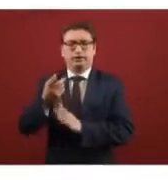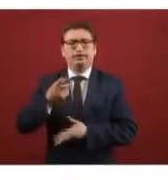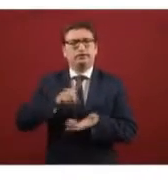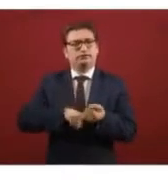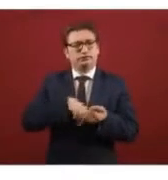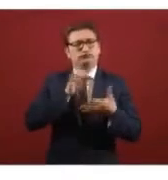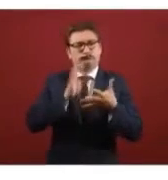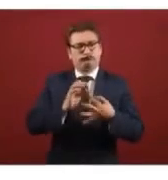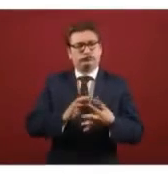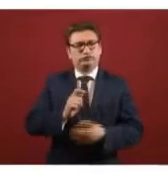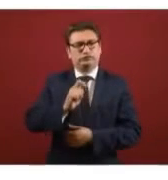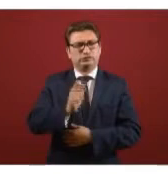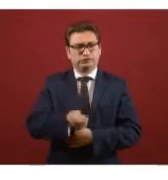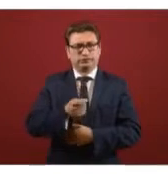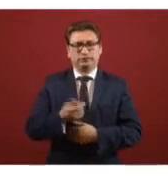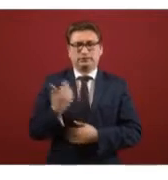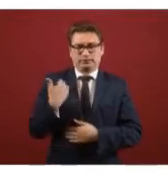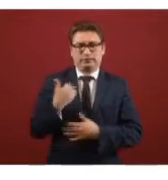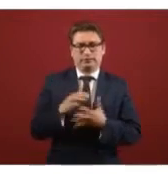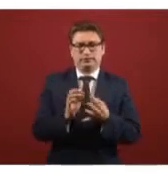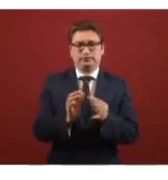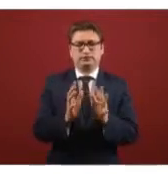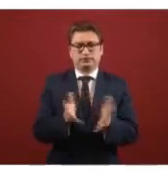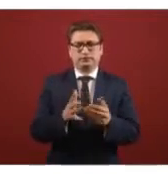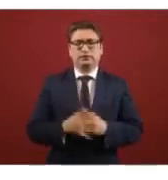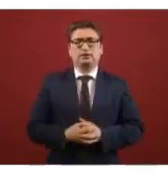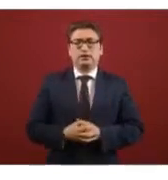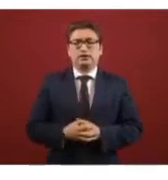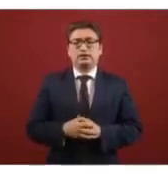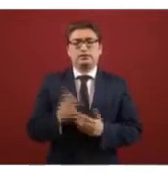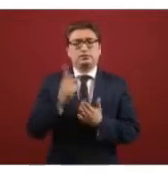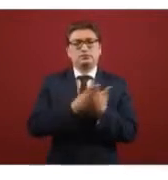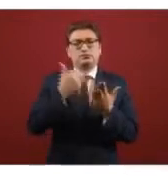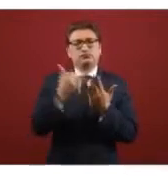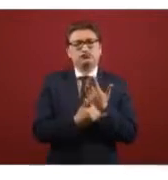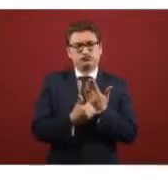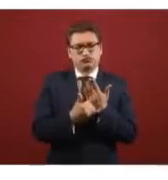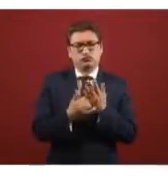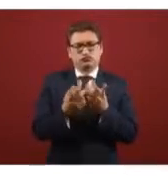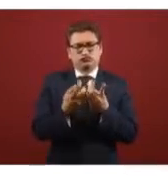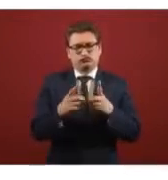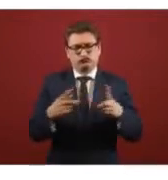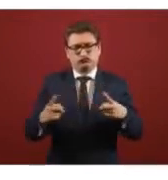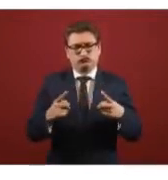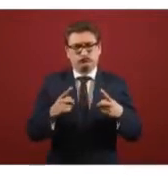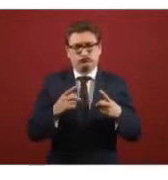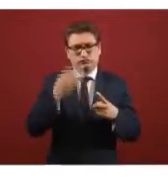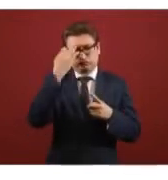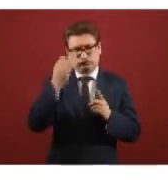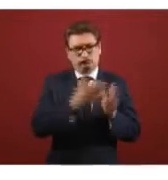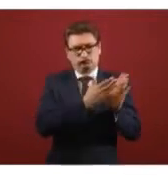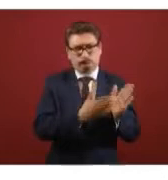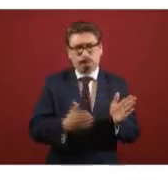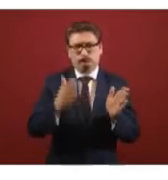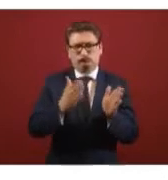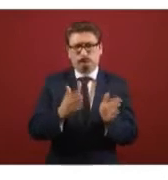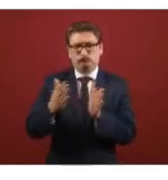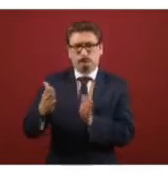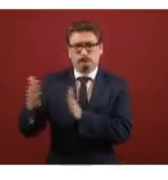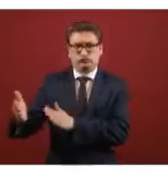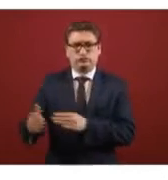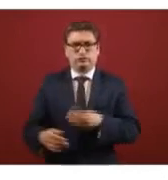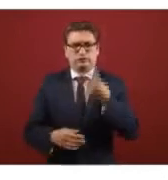hemos project mencionado. that we have Este mentioned, proyecto se está this desarrollando project is en being 3 developed etapas. in 3 Estamos phases, actualmente